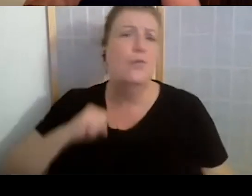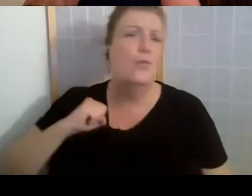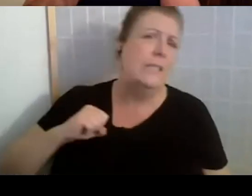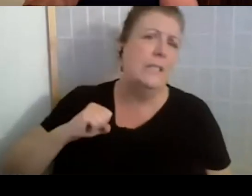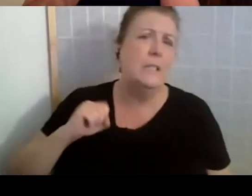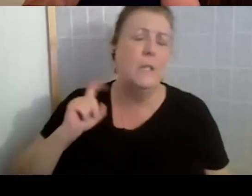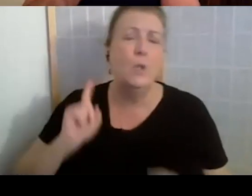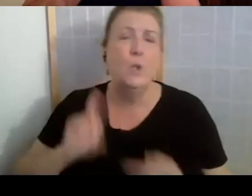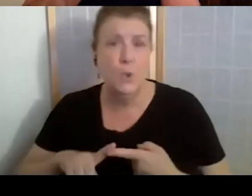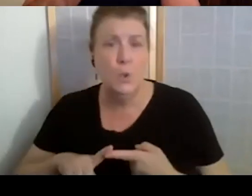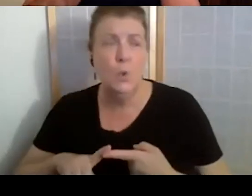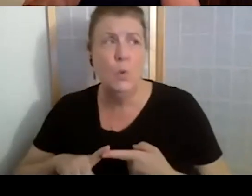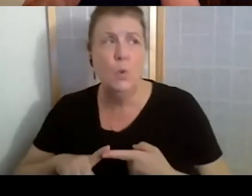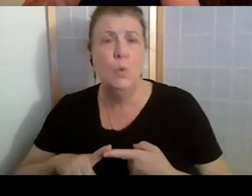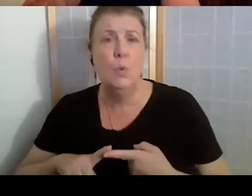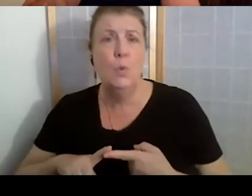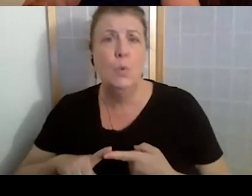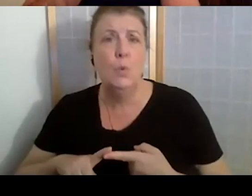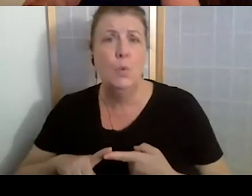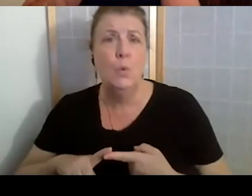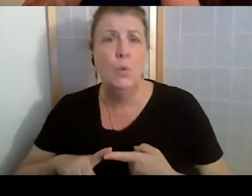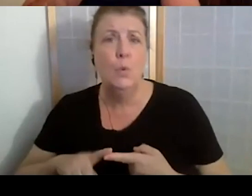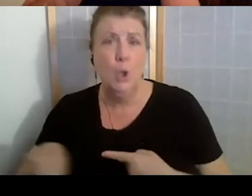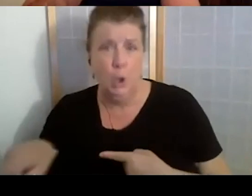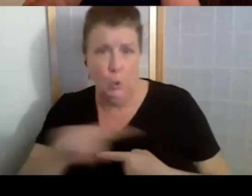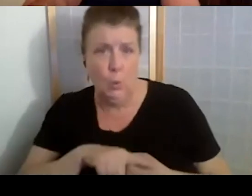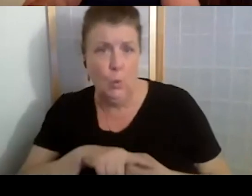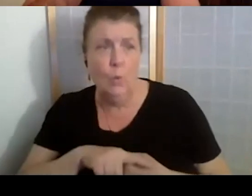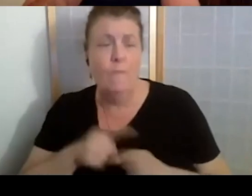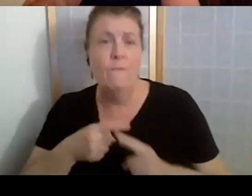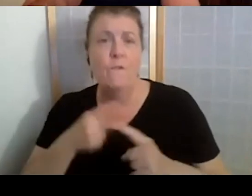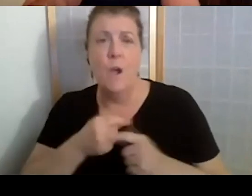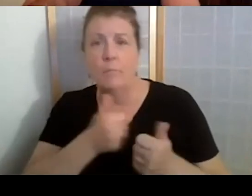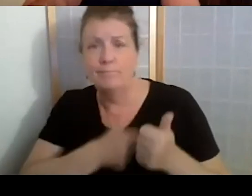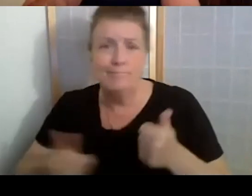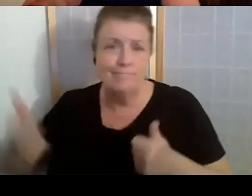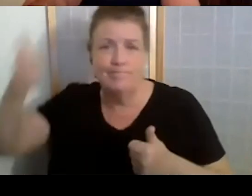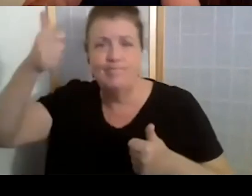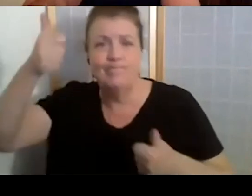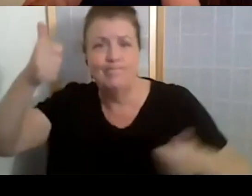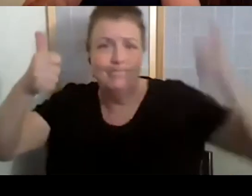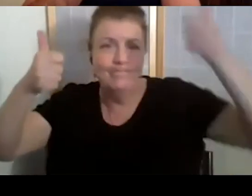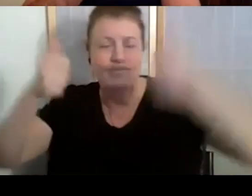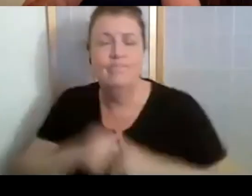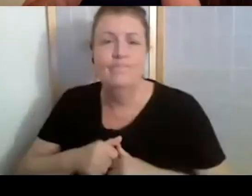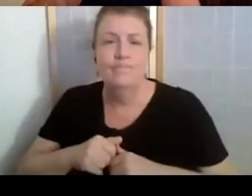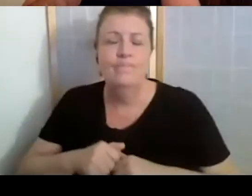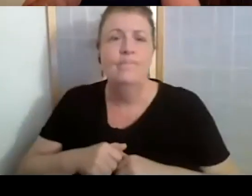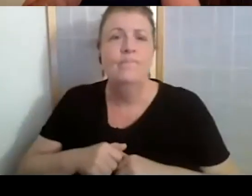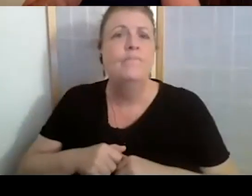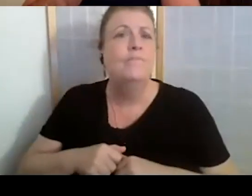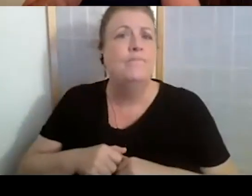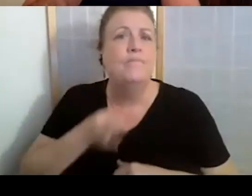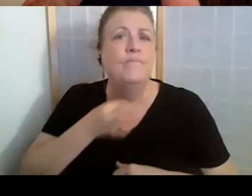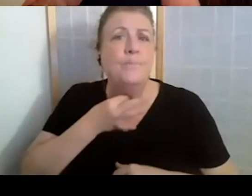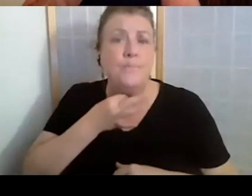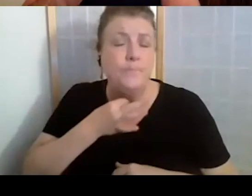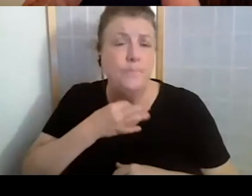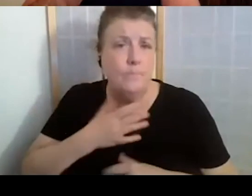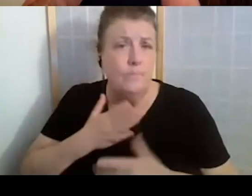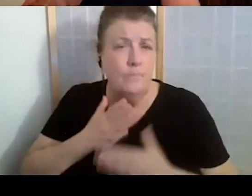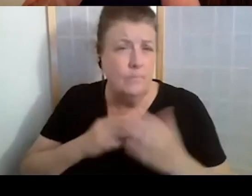something that HBO was hunting down for years. I don't think this version of it was what they had envisioned all those years. But did you experience resistance